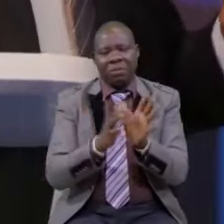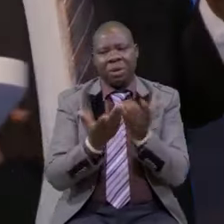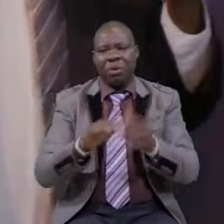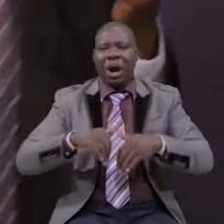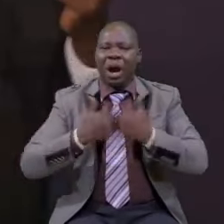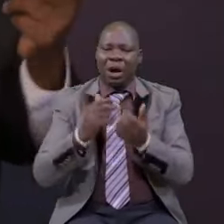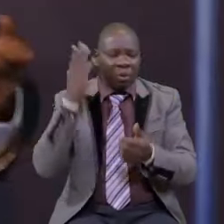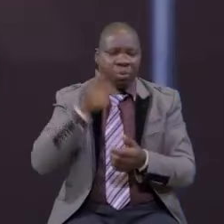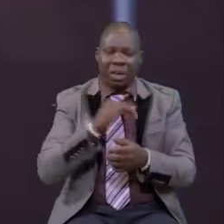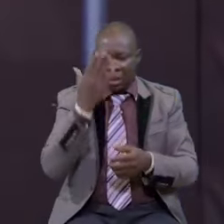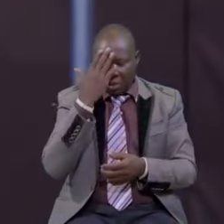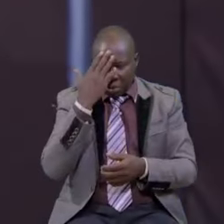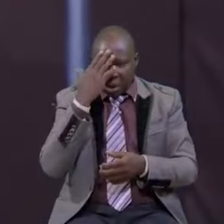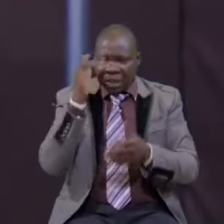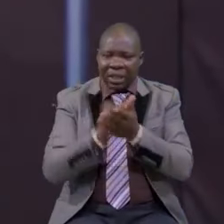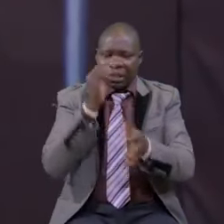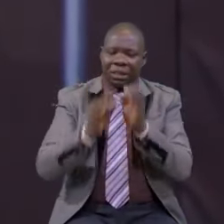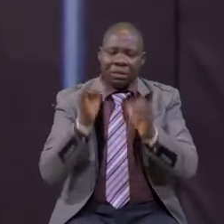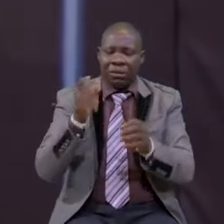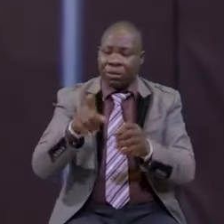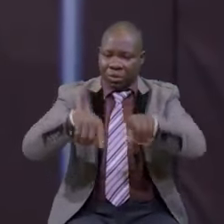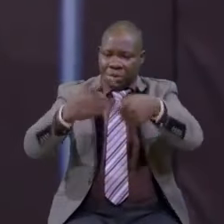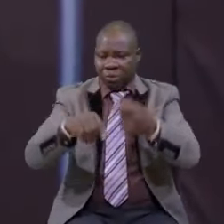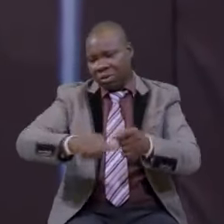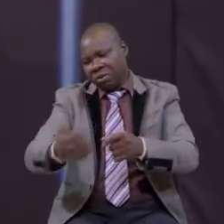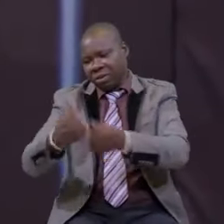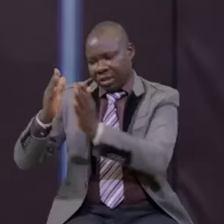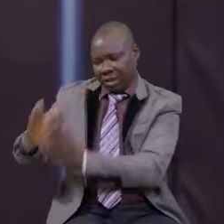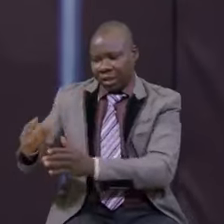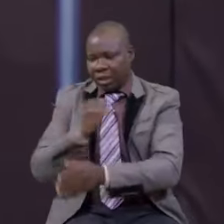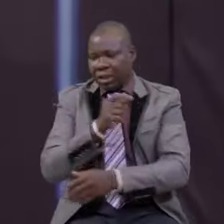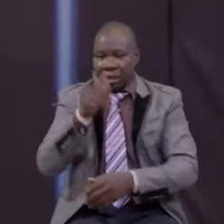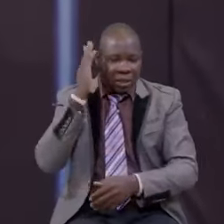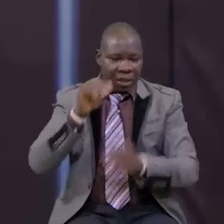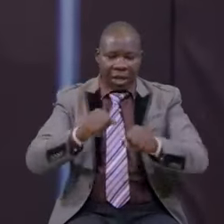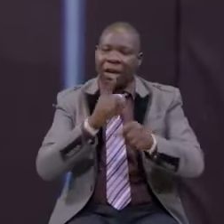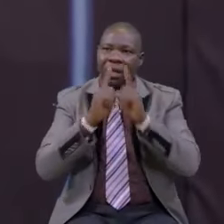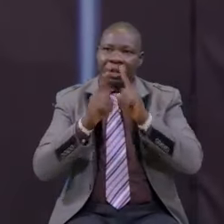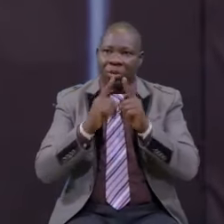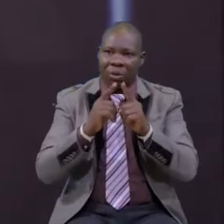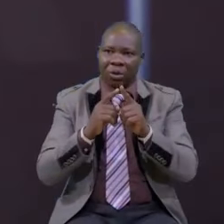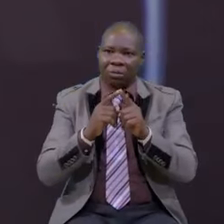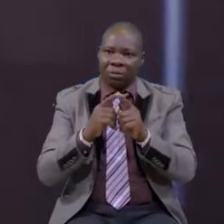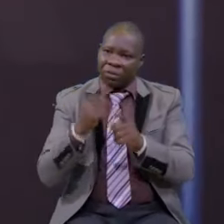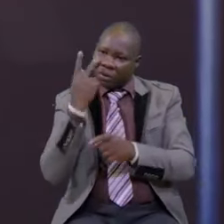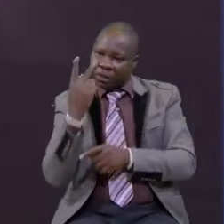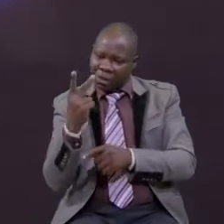they will talk? Then when they get to the other side, they will see. When they get to the other side, they will feel that the